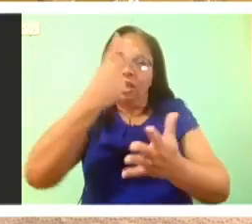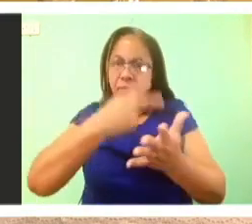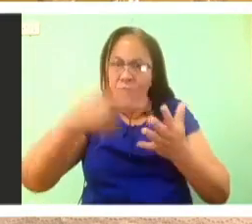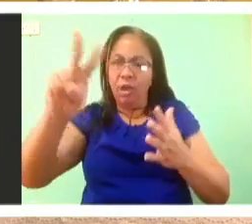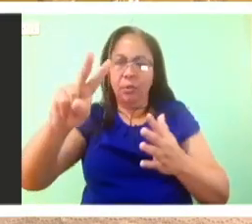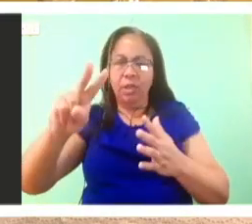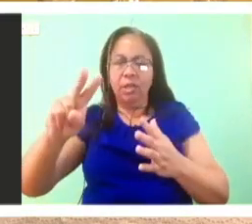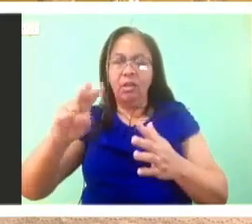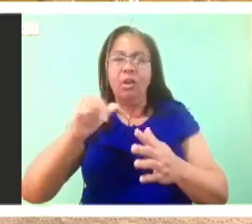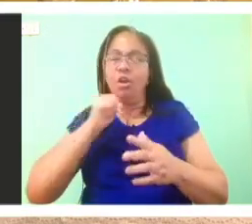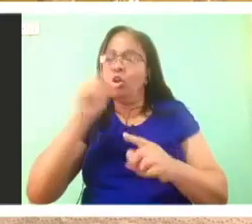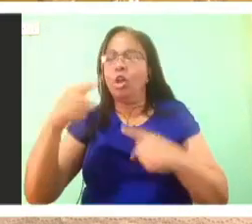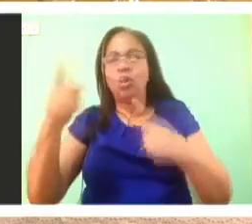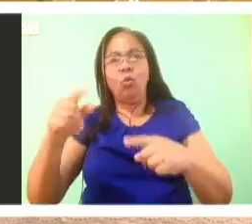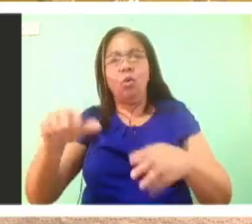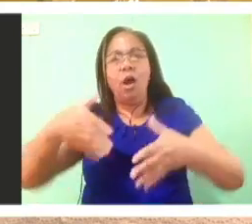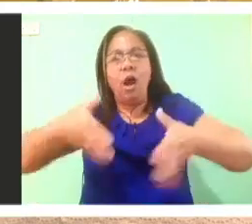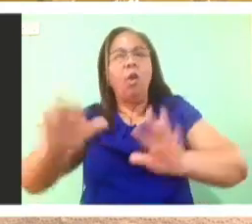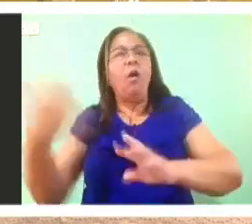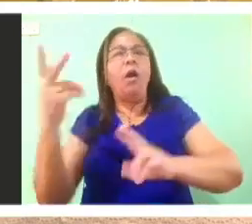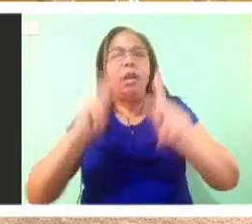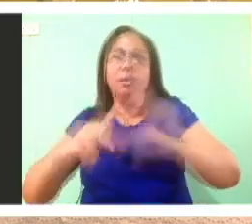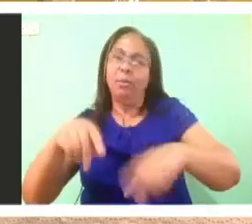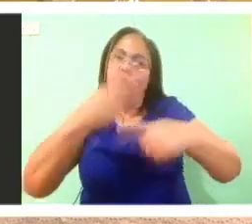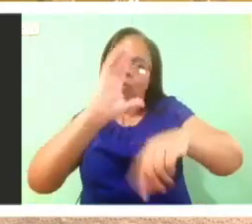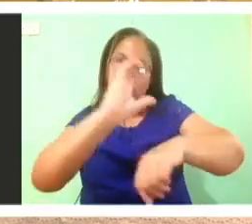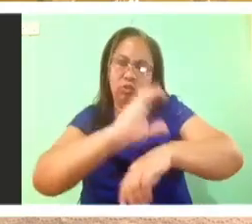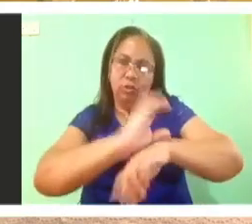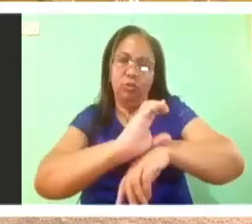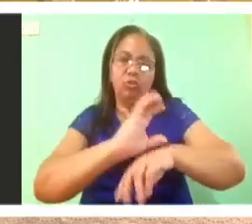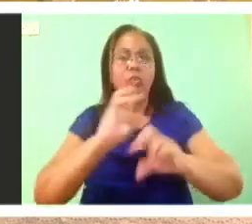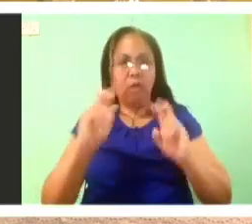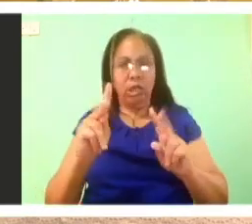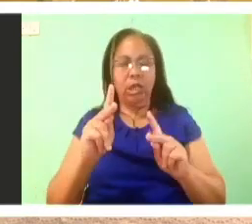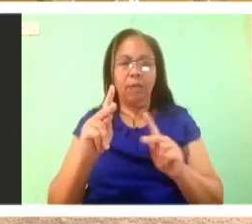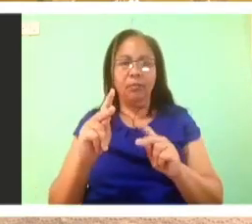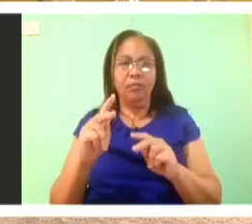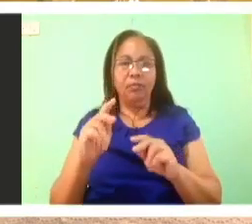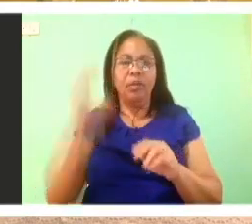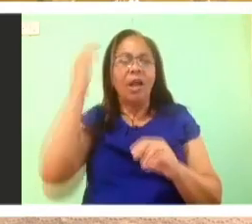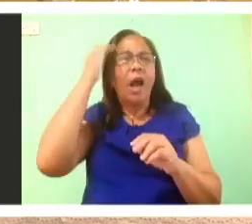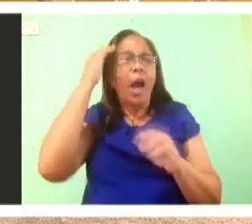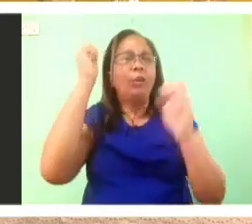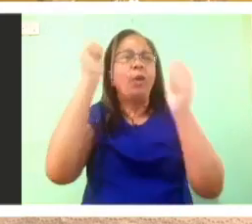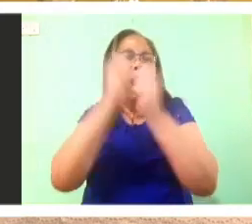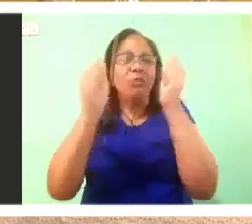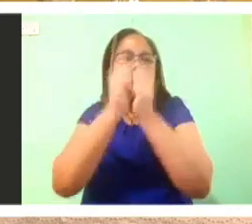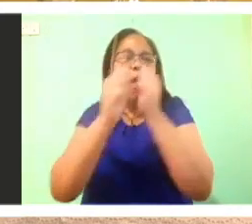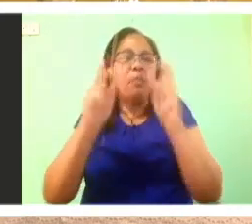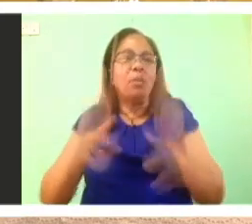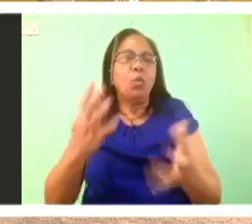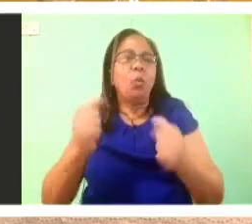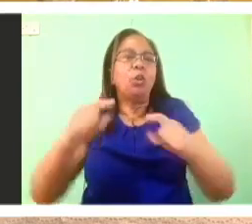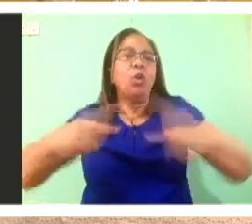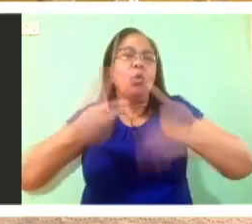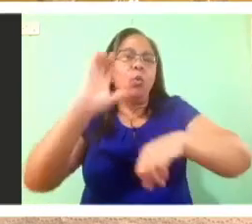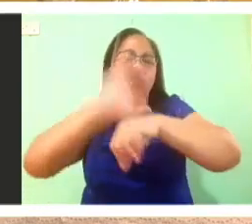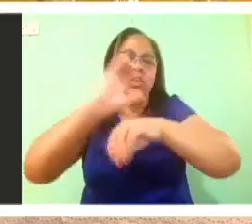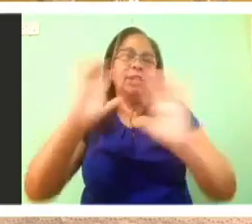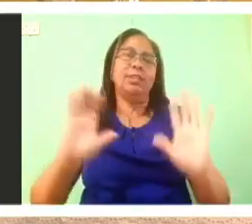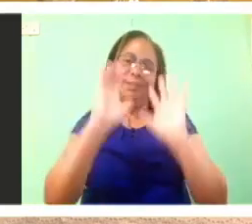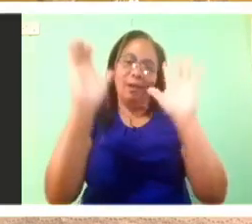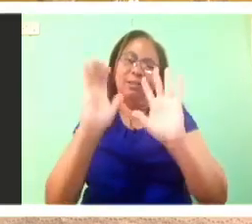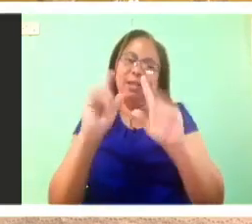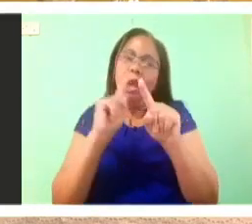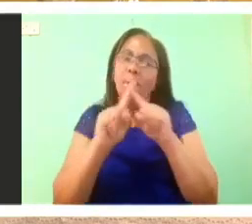you can go to Mass any day in the week. I know each one of us wants to go on Sunday, and I know that. But any day in the